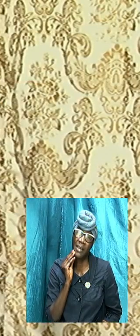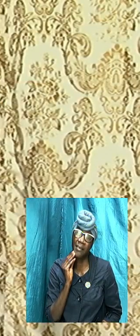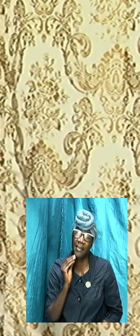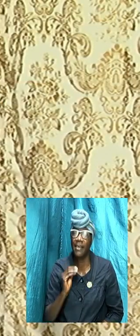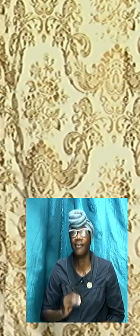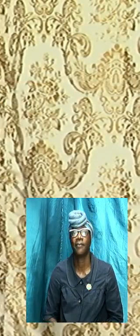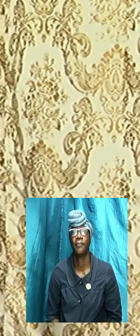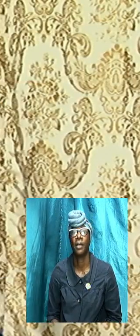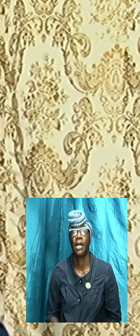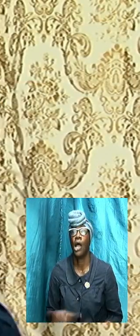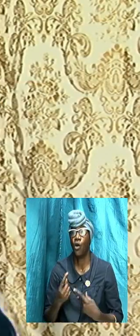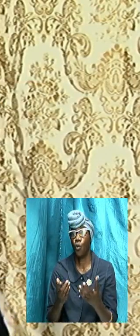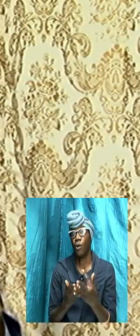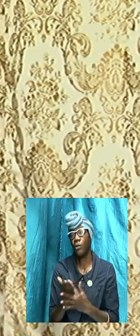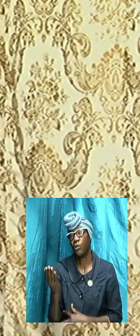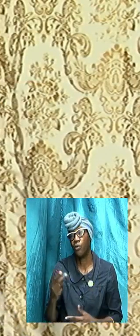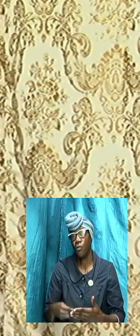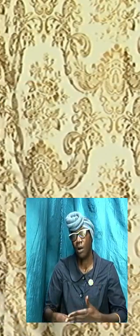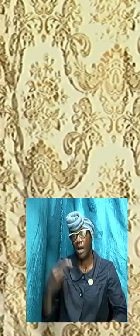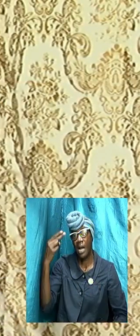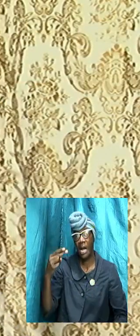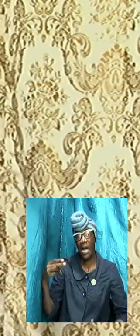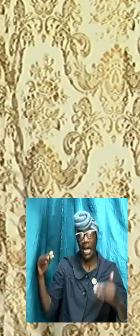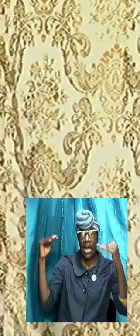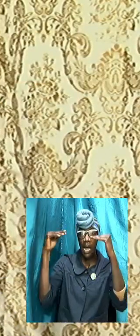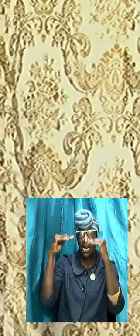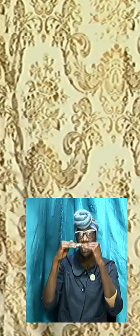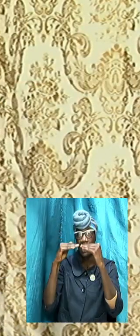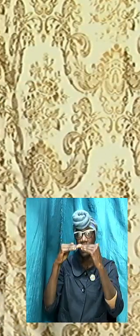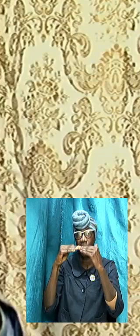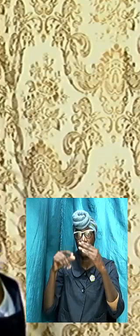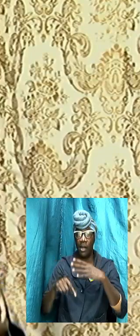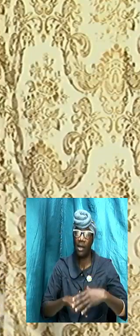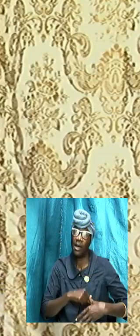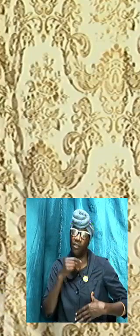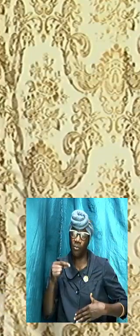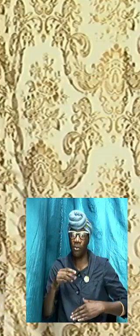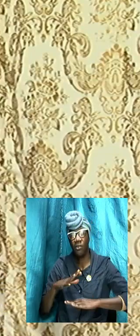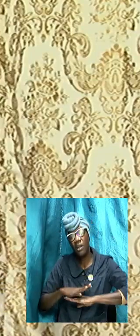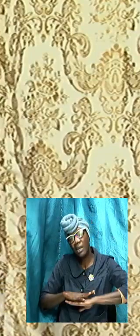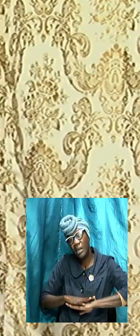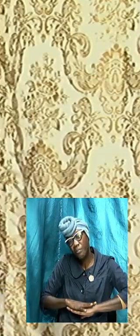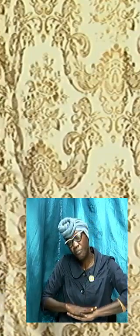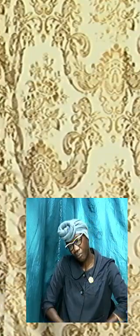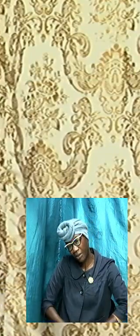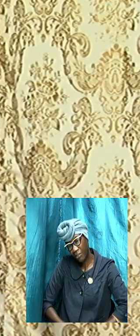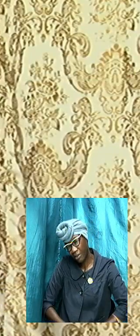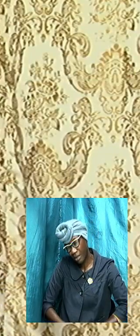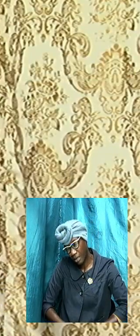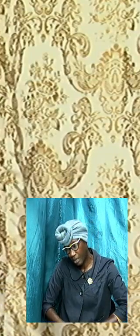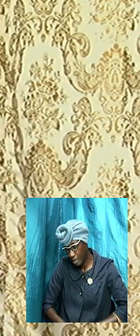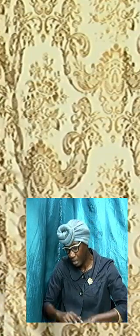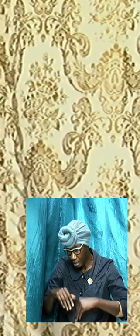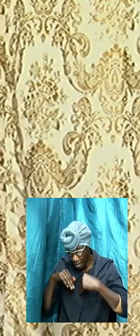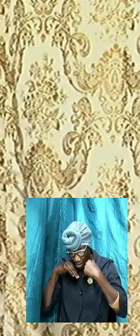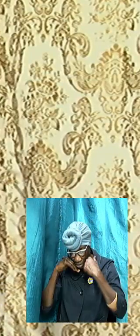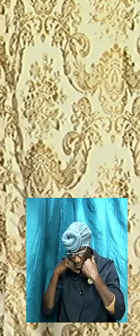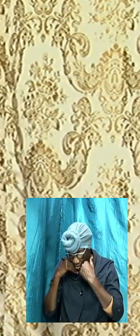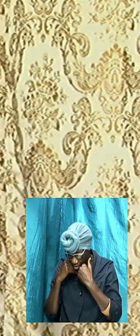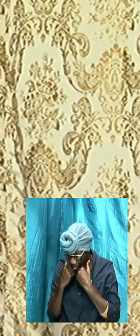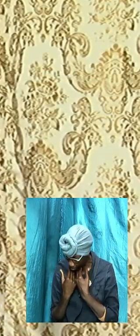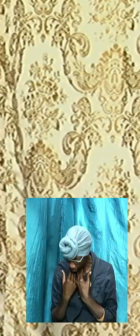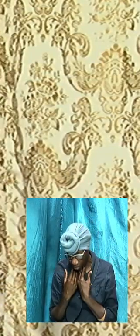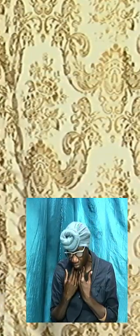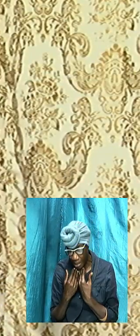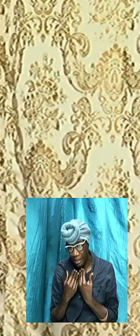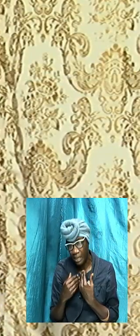through a high level of spiritual depression and discouragement. Amen. The man was